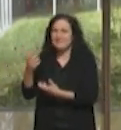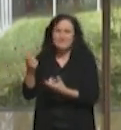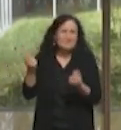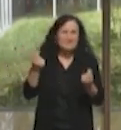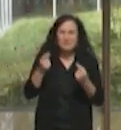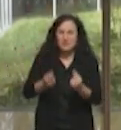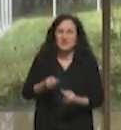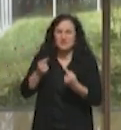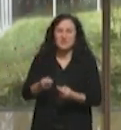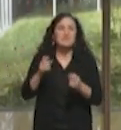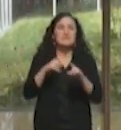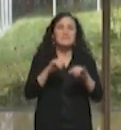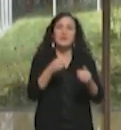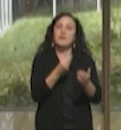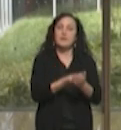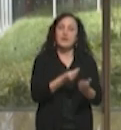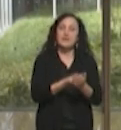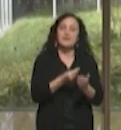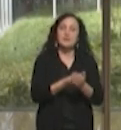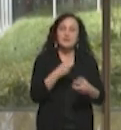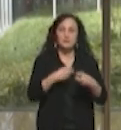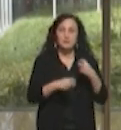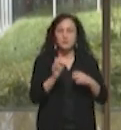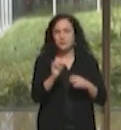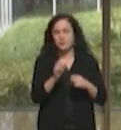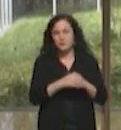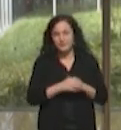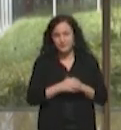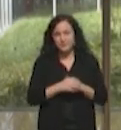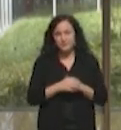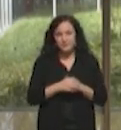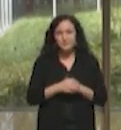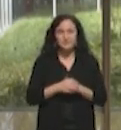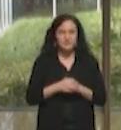Also financially, families take a hit.